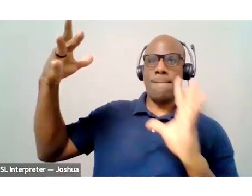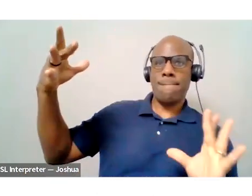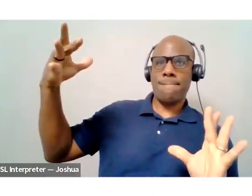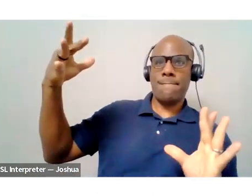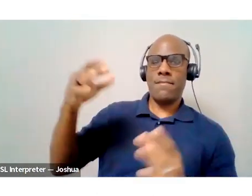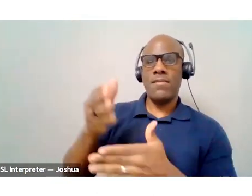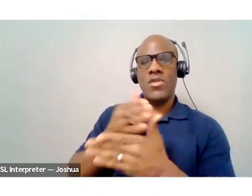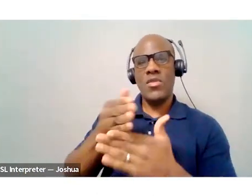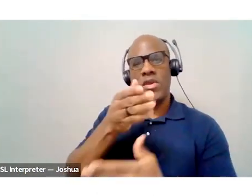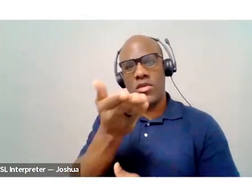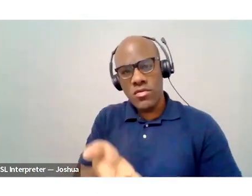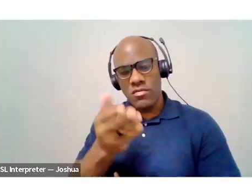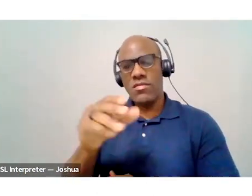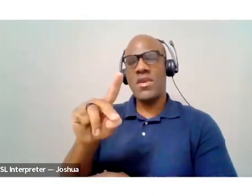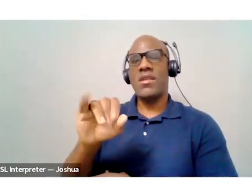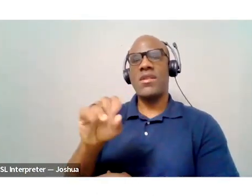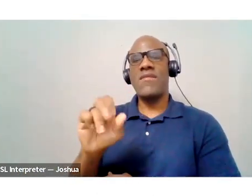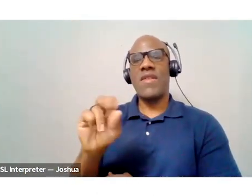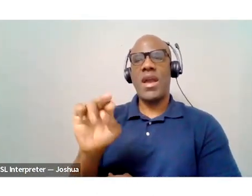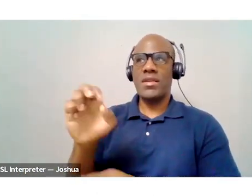to this